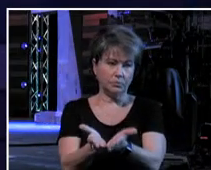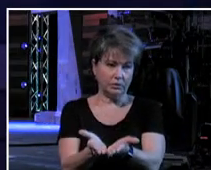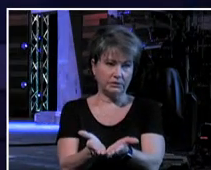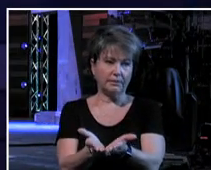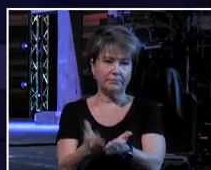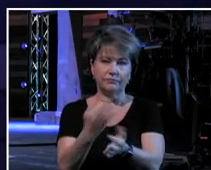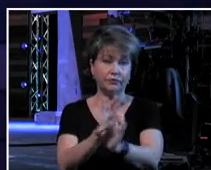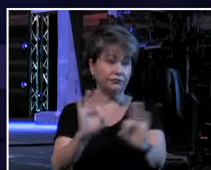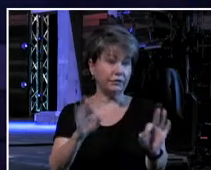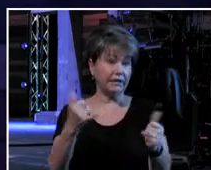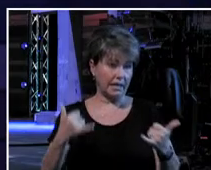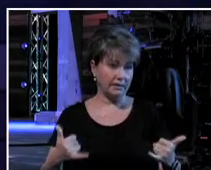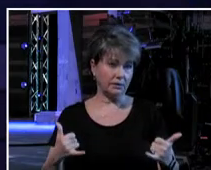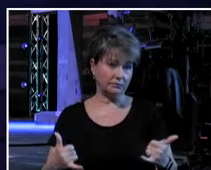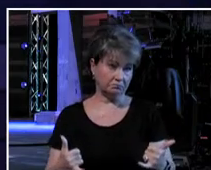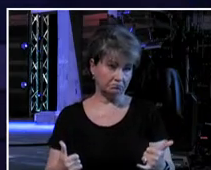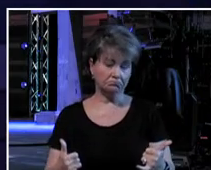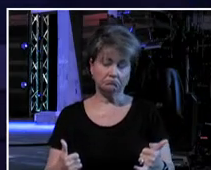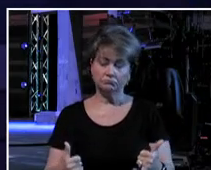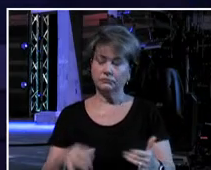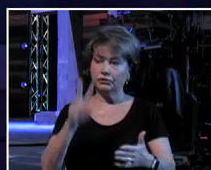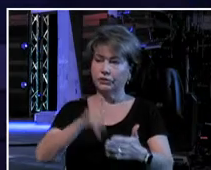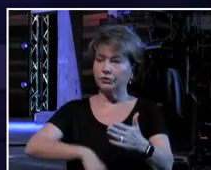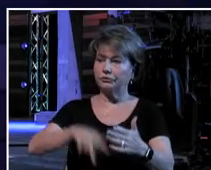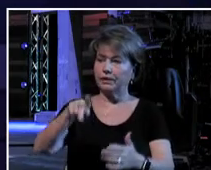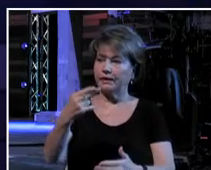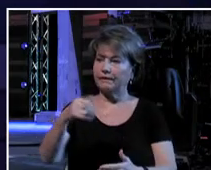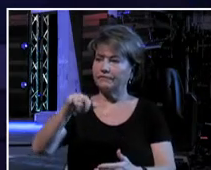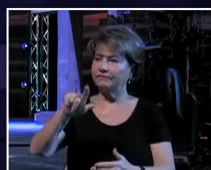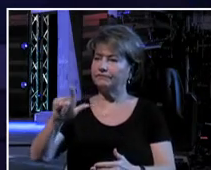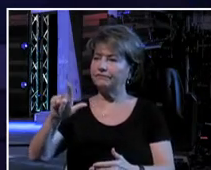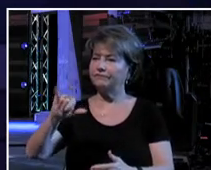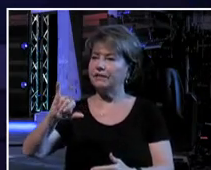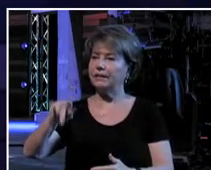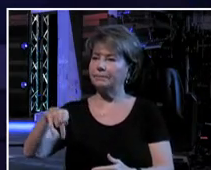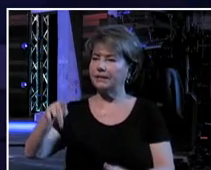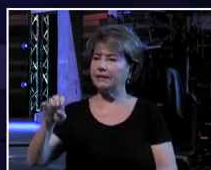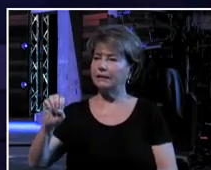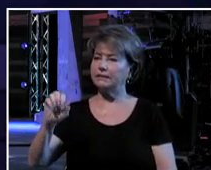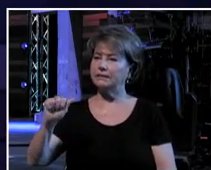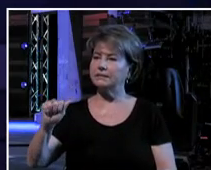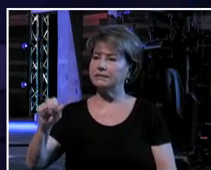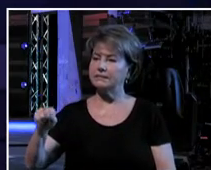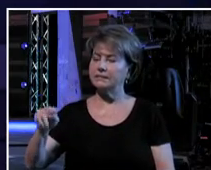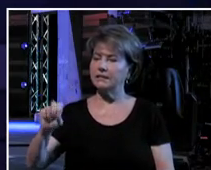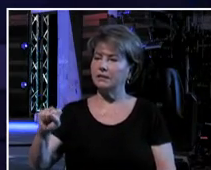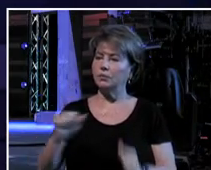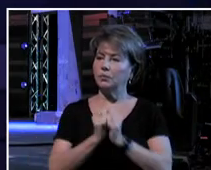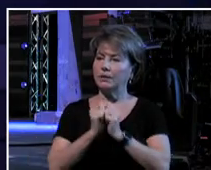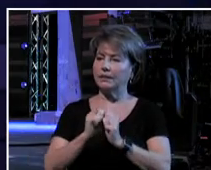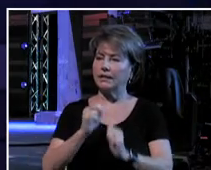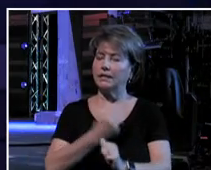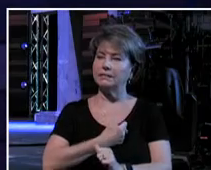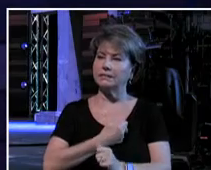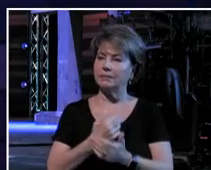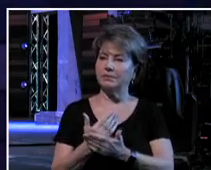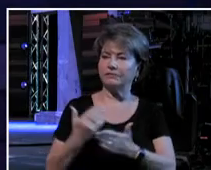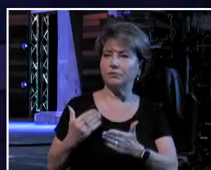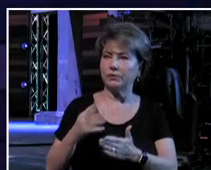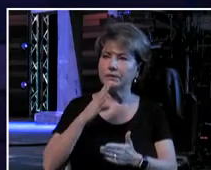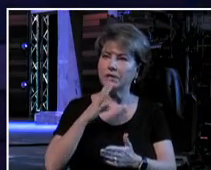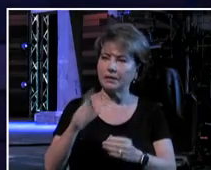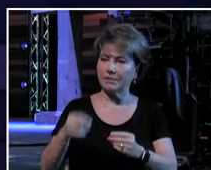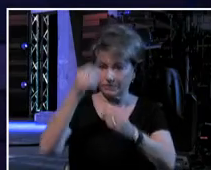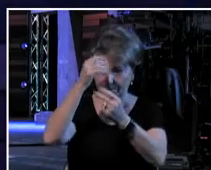and we encourage you, read Philippians with us as we dive into that book coming up. Now, before we talk about the message, I